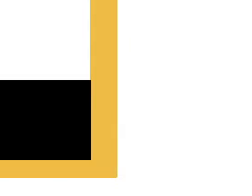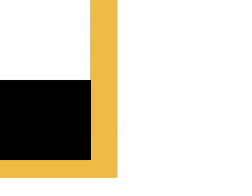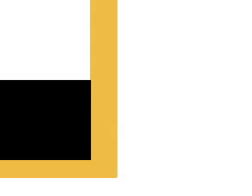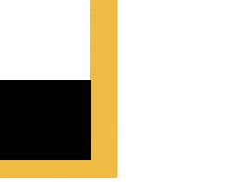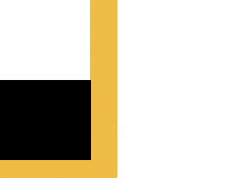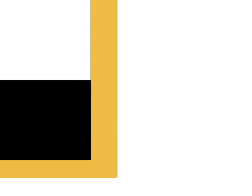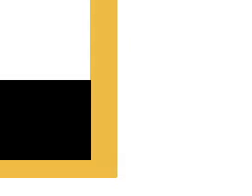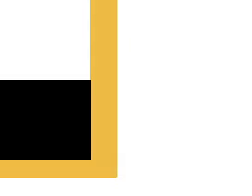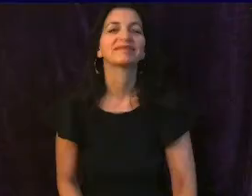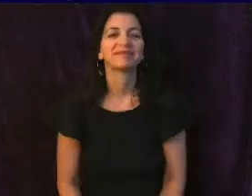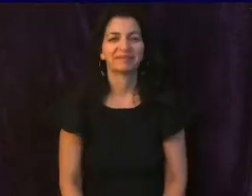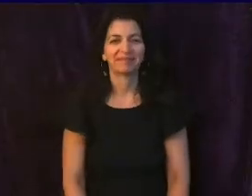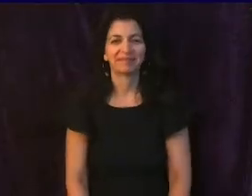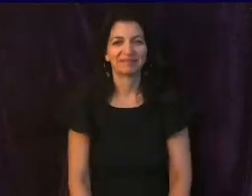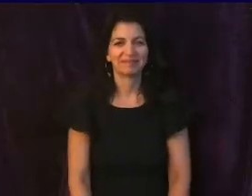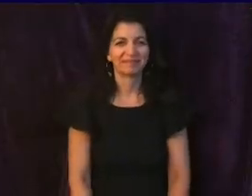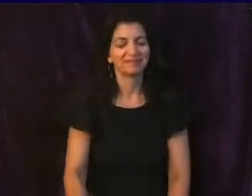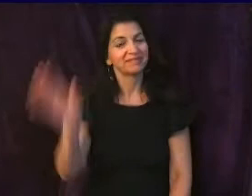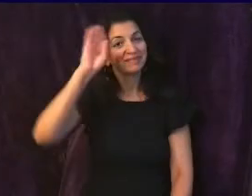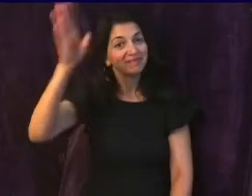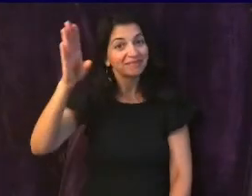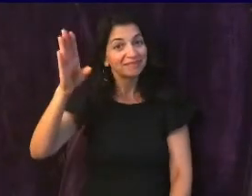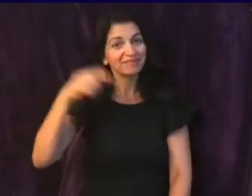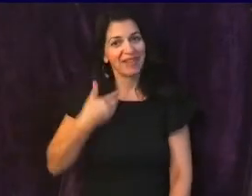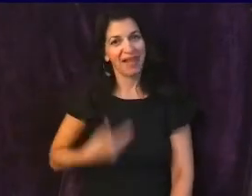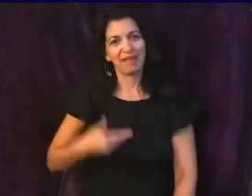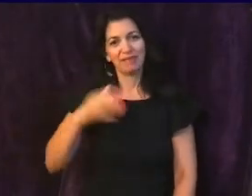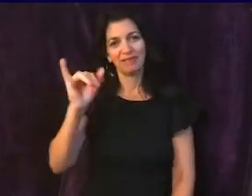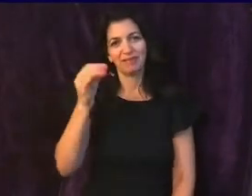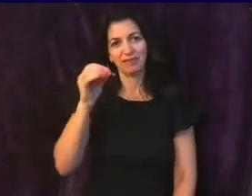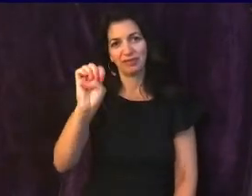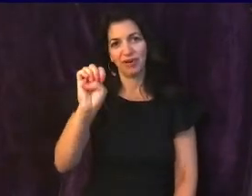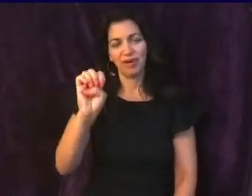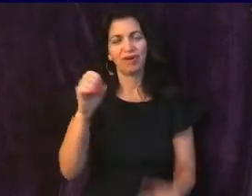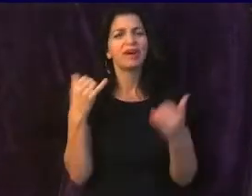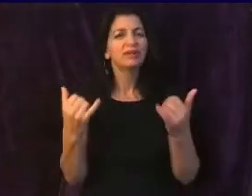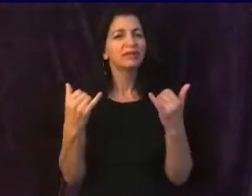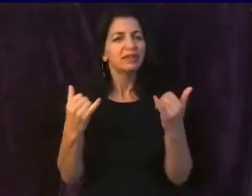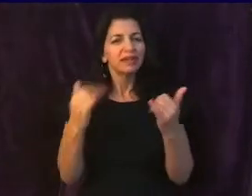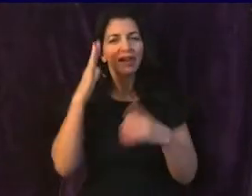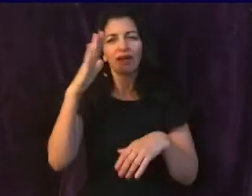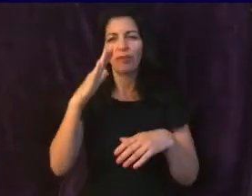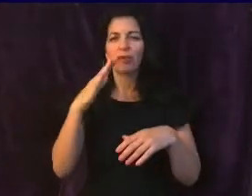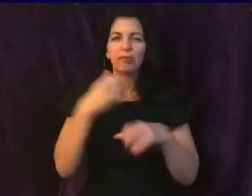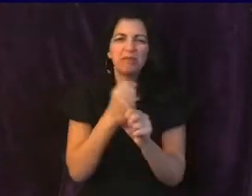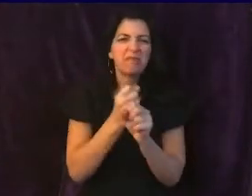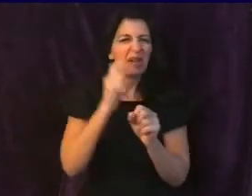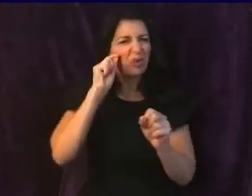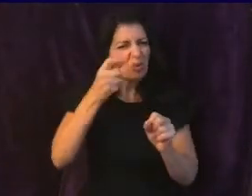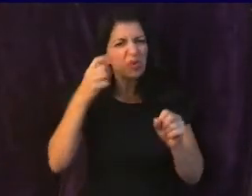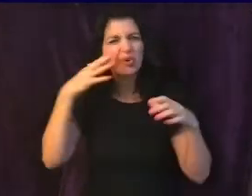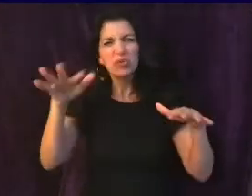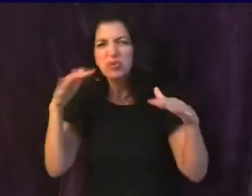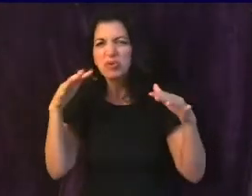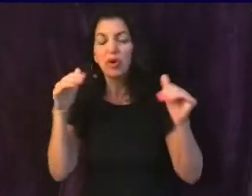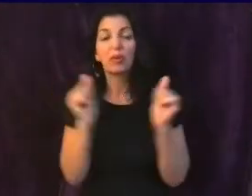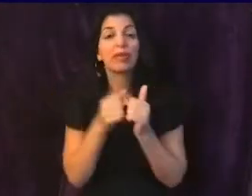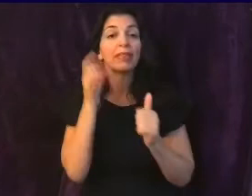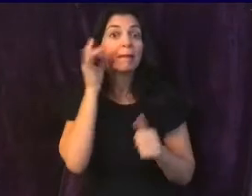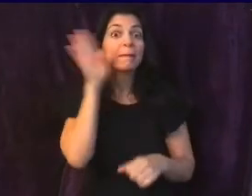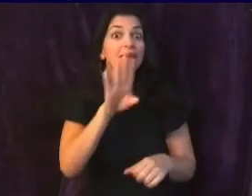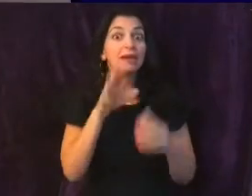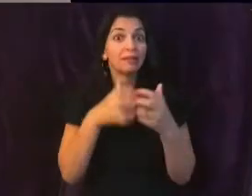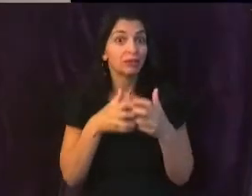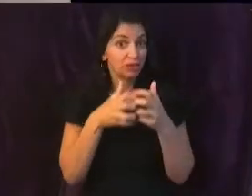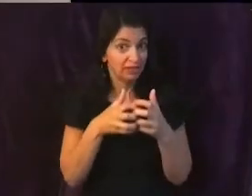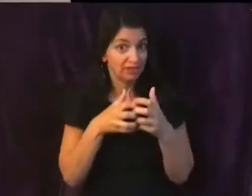machine. Hey there, I'm Joe, and today we're going to be making some cool sounds with the bee machine. Stay